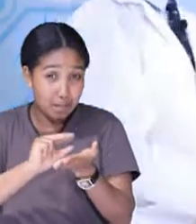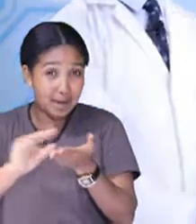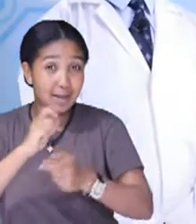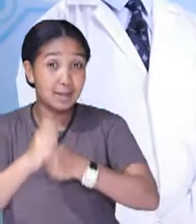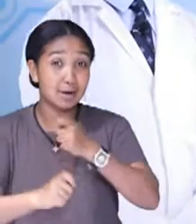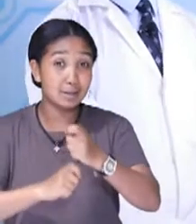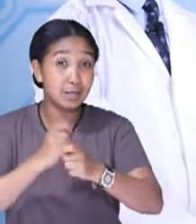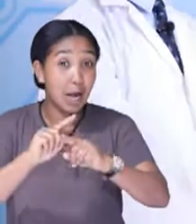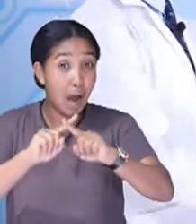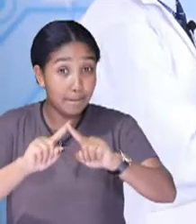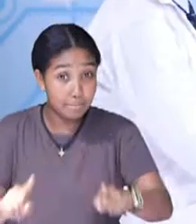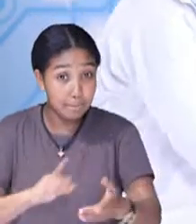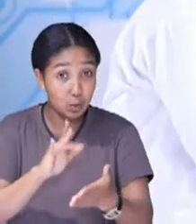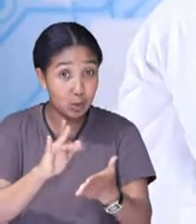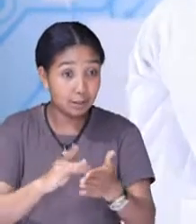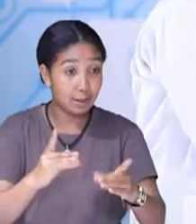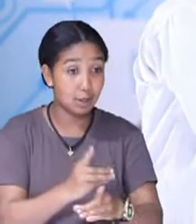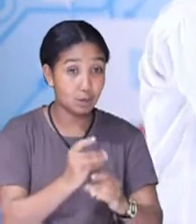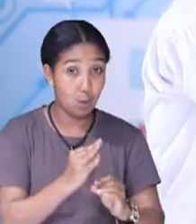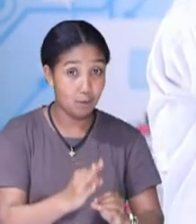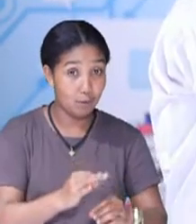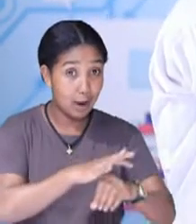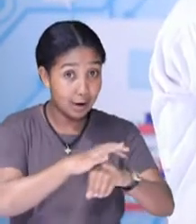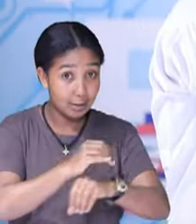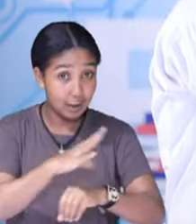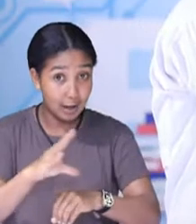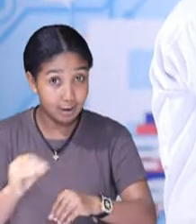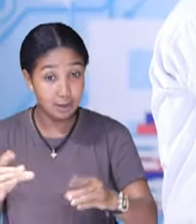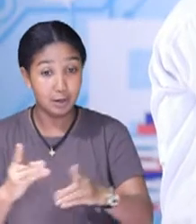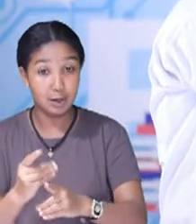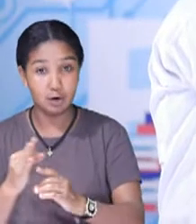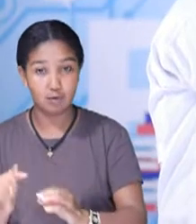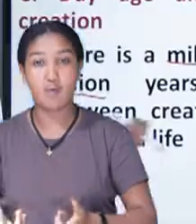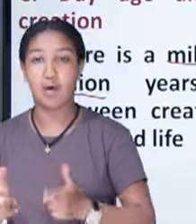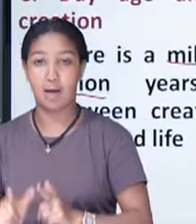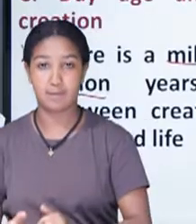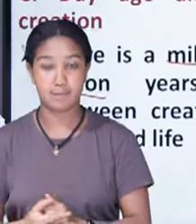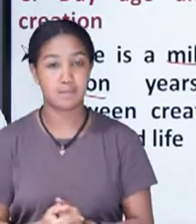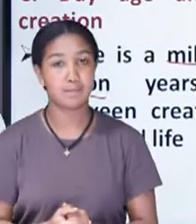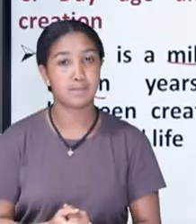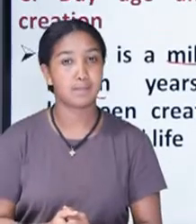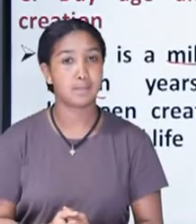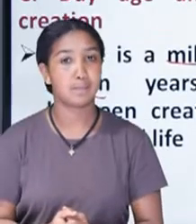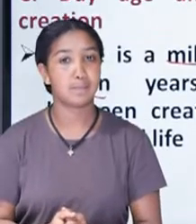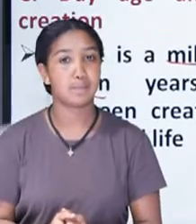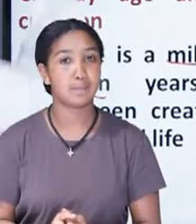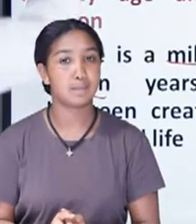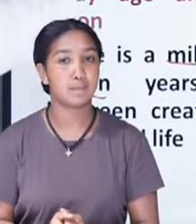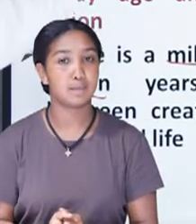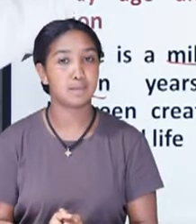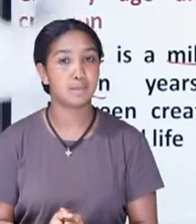billion years gap between the creation of Earth and the creation of life.